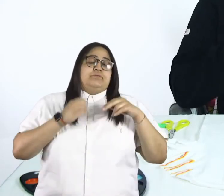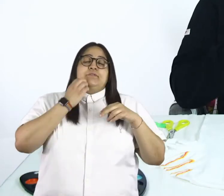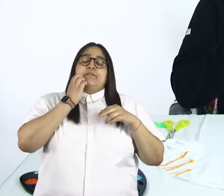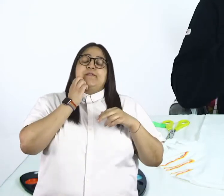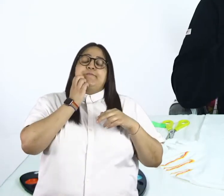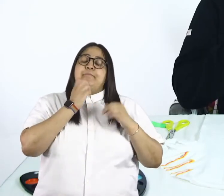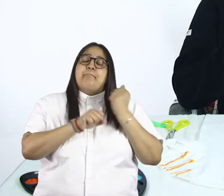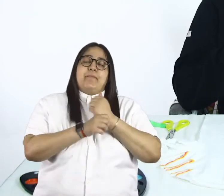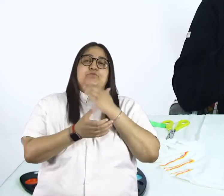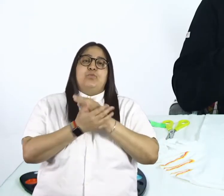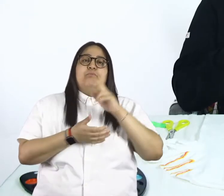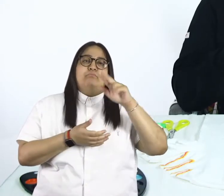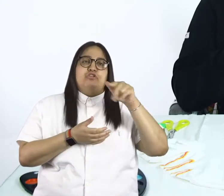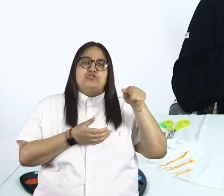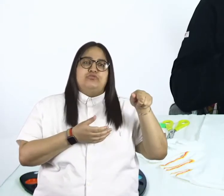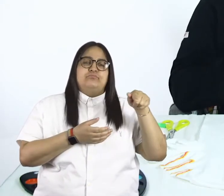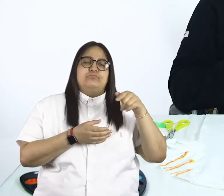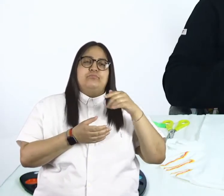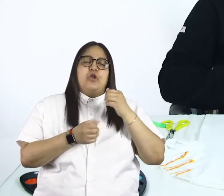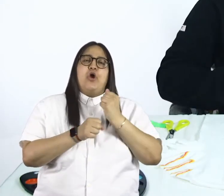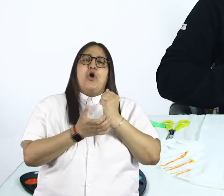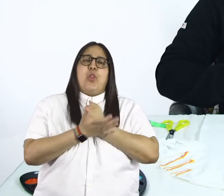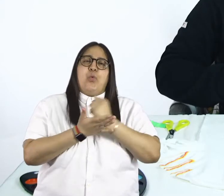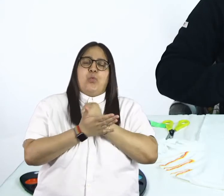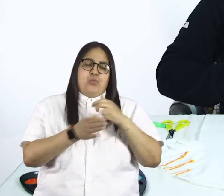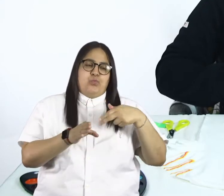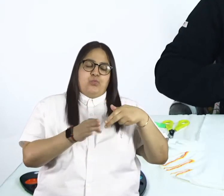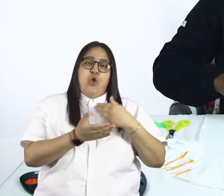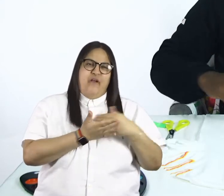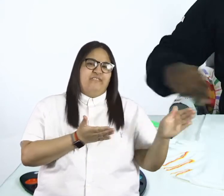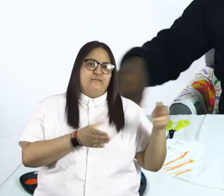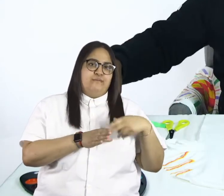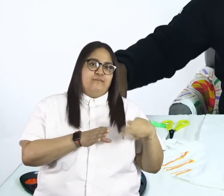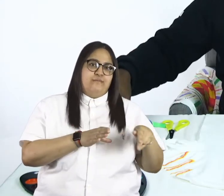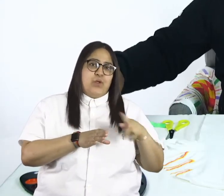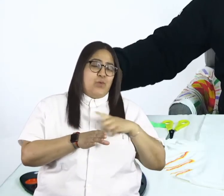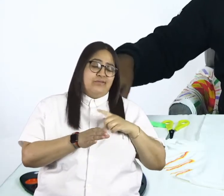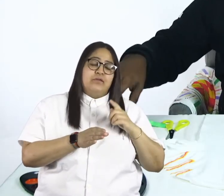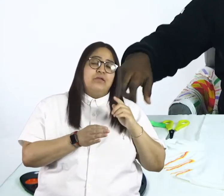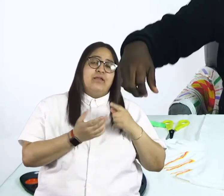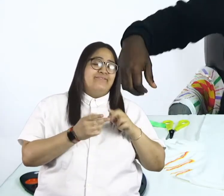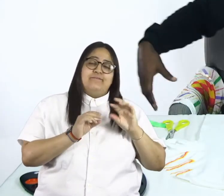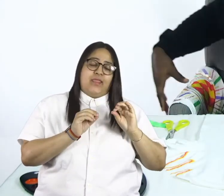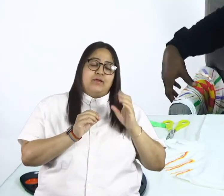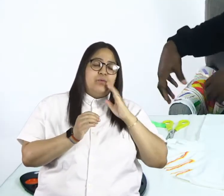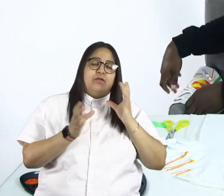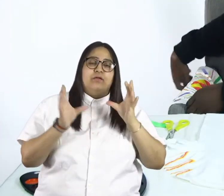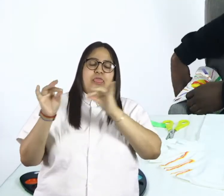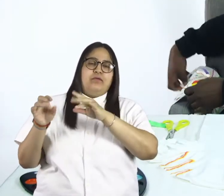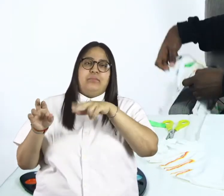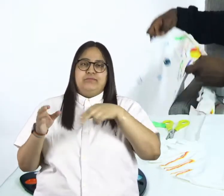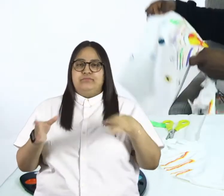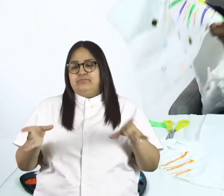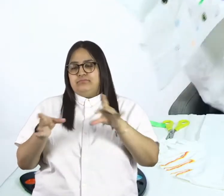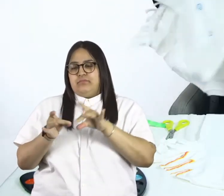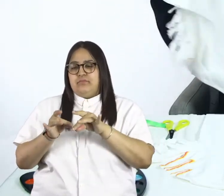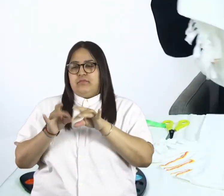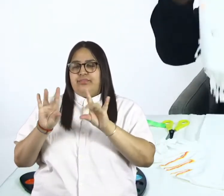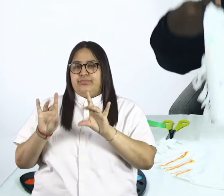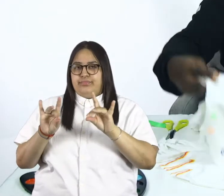it ruins the bristles of your paintbrush. So I'm now going to show you how to